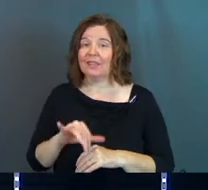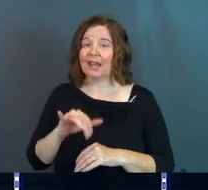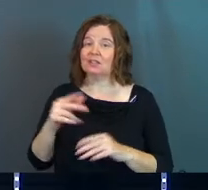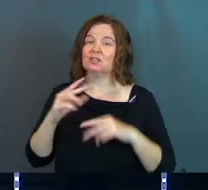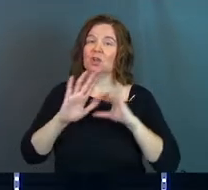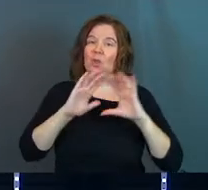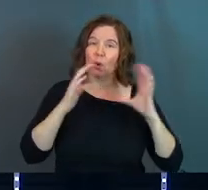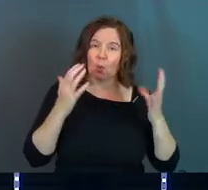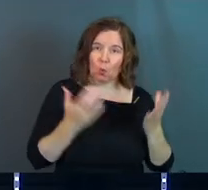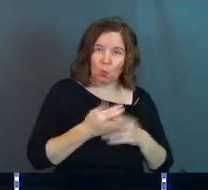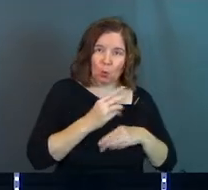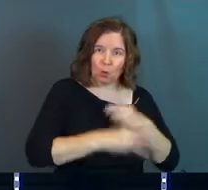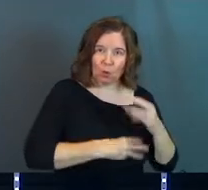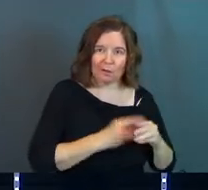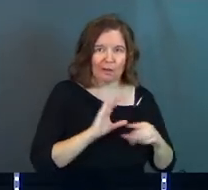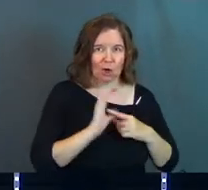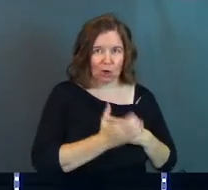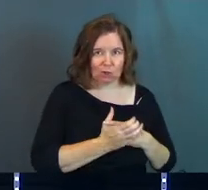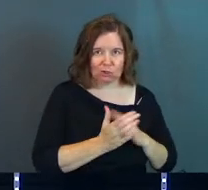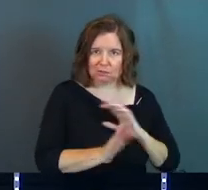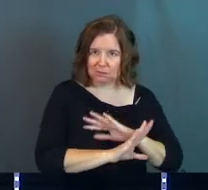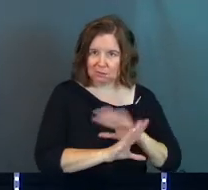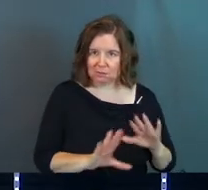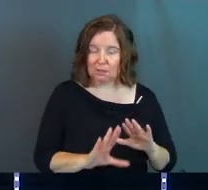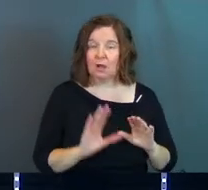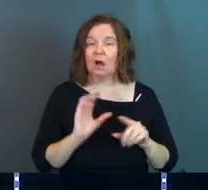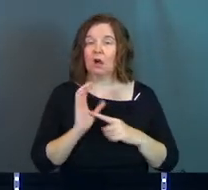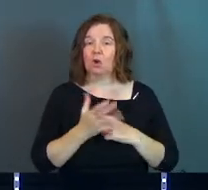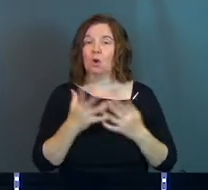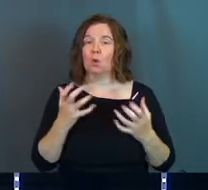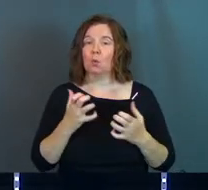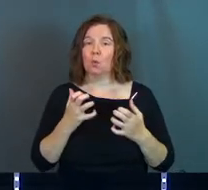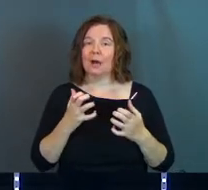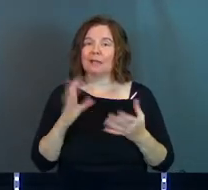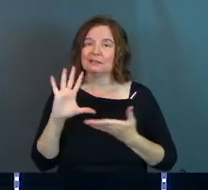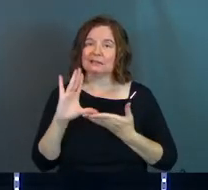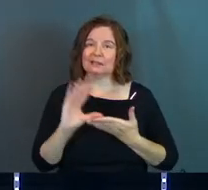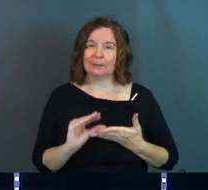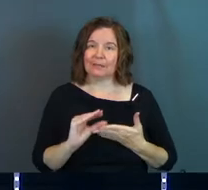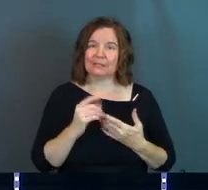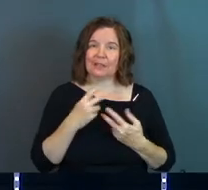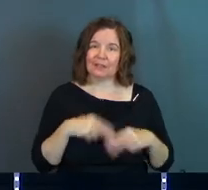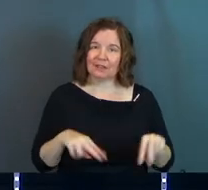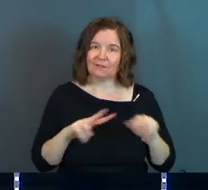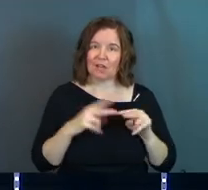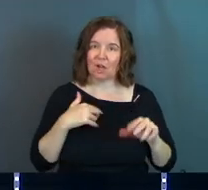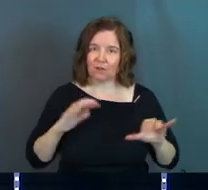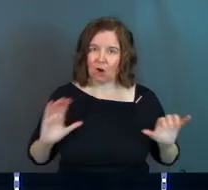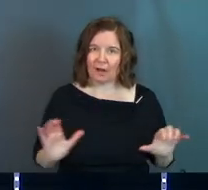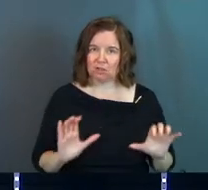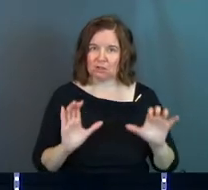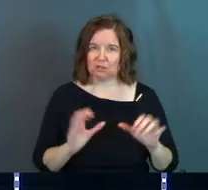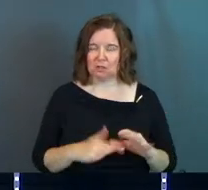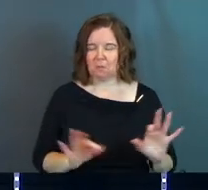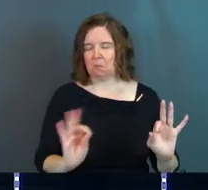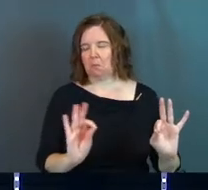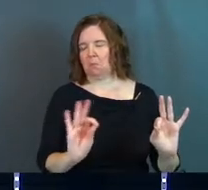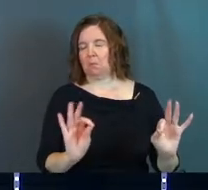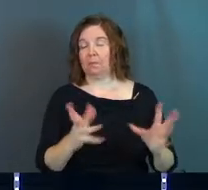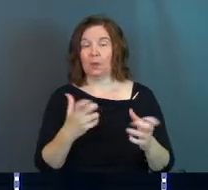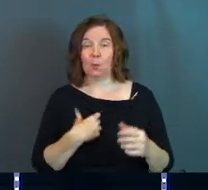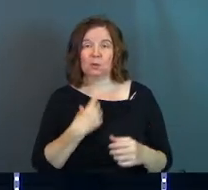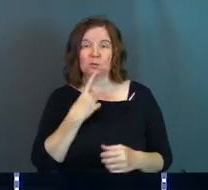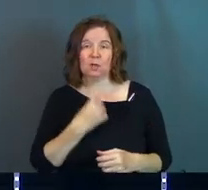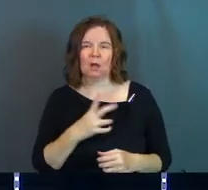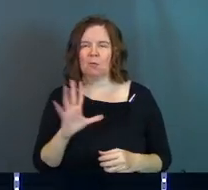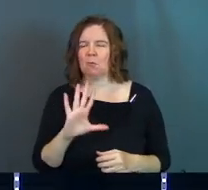the world, okay? That's our culture, okay? Look, our culture wants to diminish the value of our actions. And it wants to